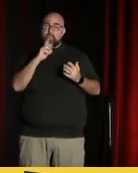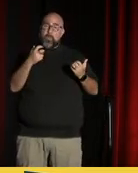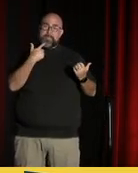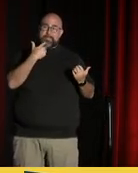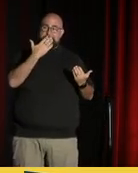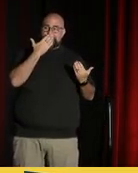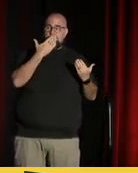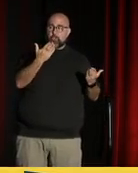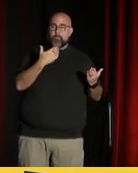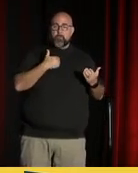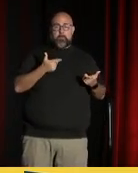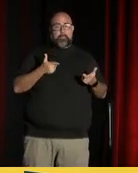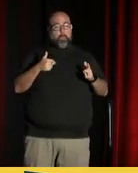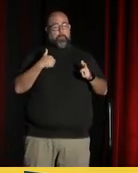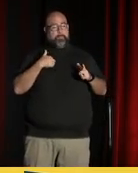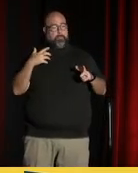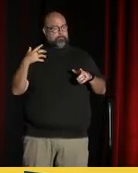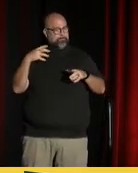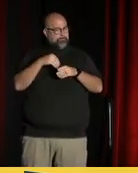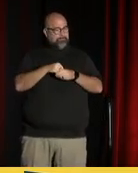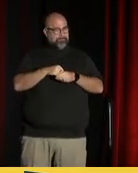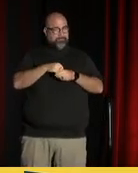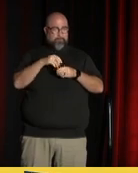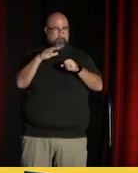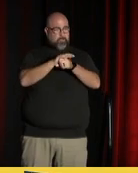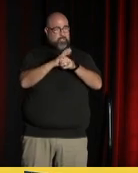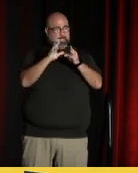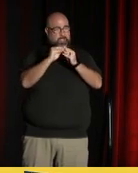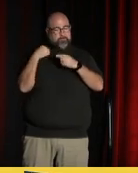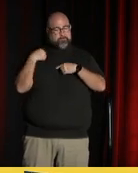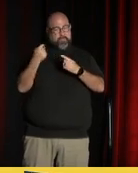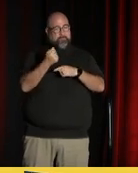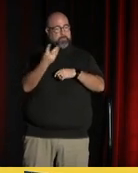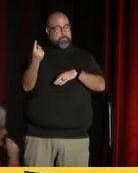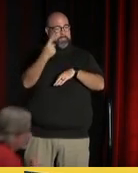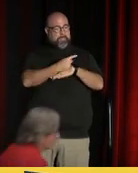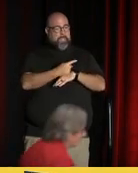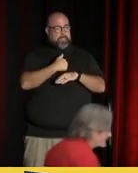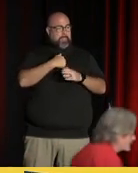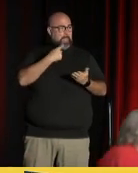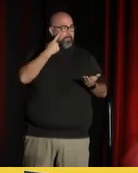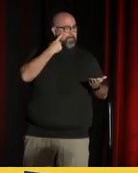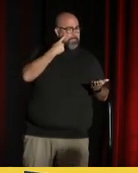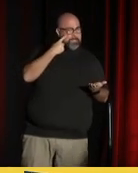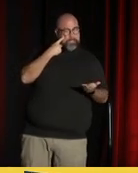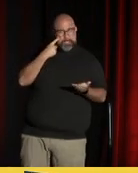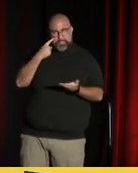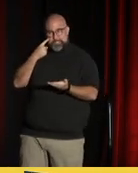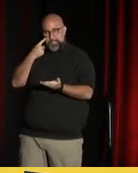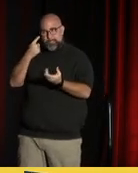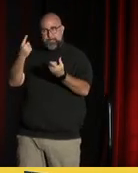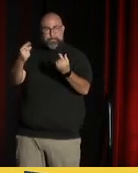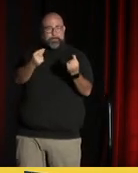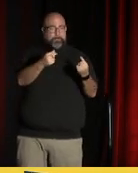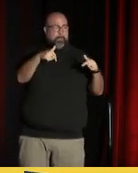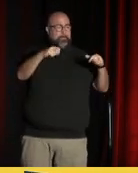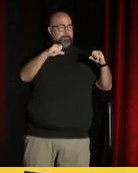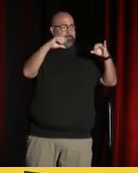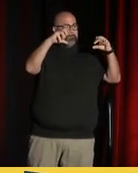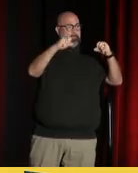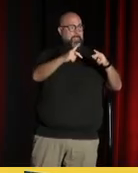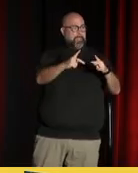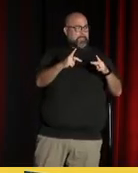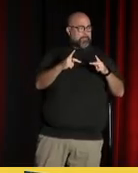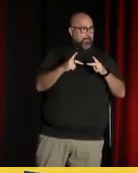you for allowing me to be here for the entire conference the last few days and kind of witness what you guys do in this amazing